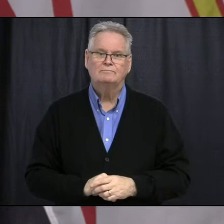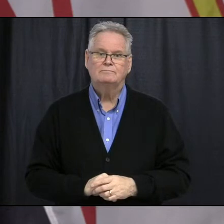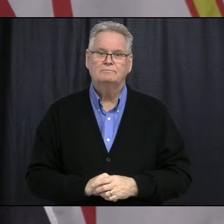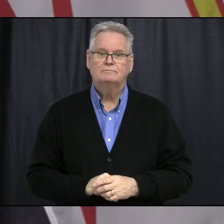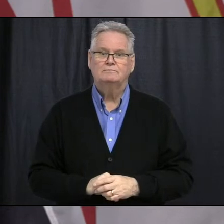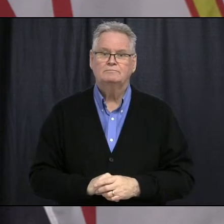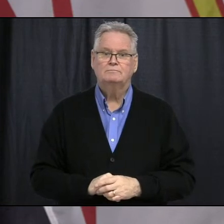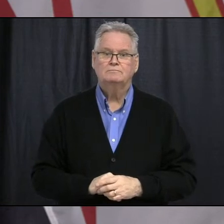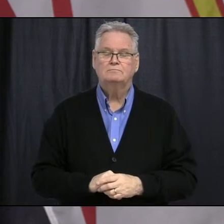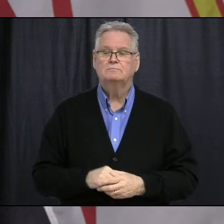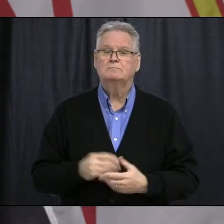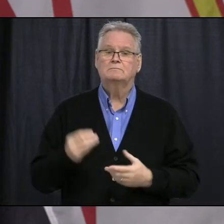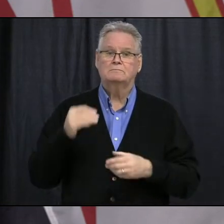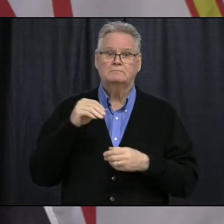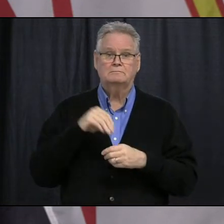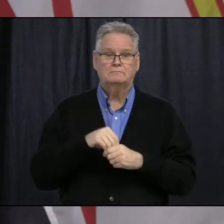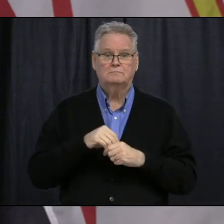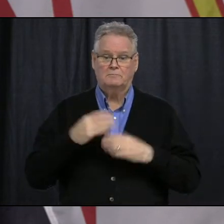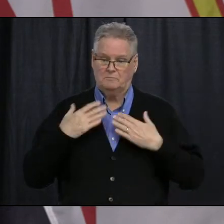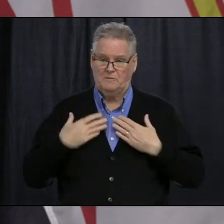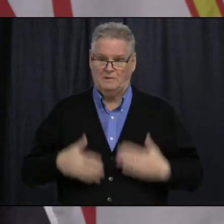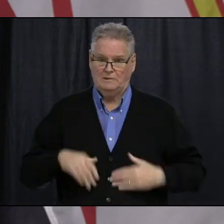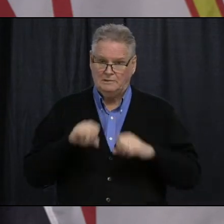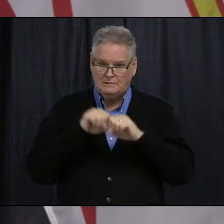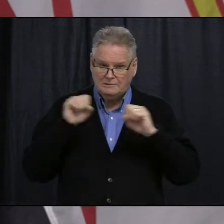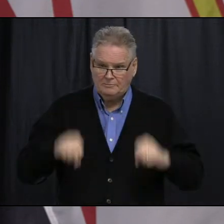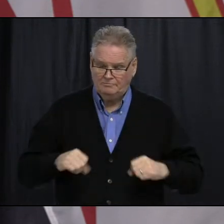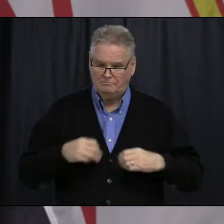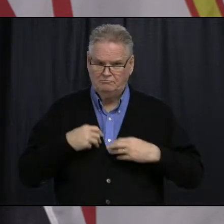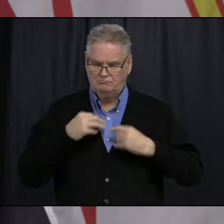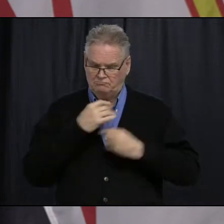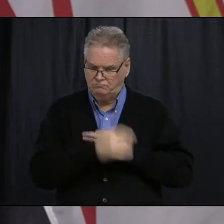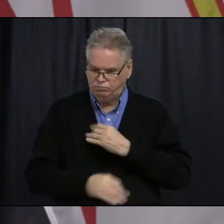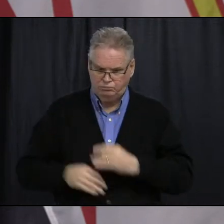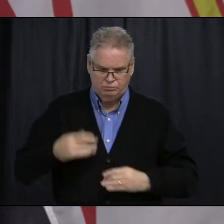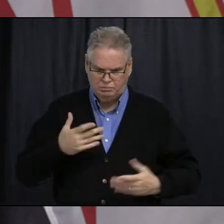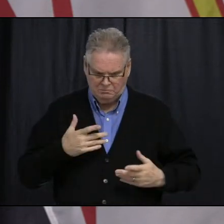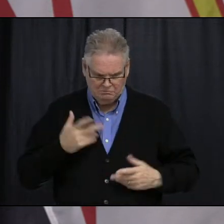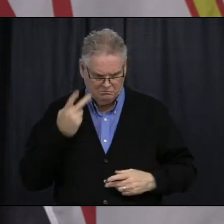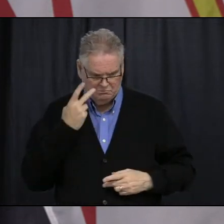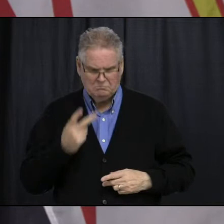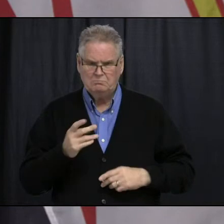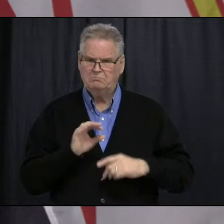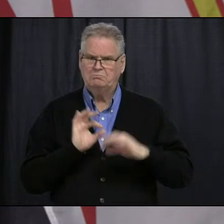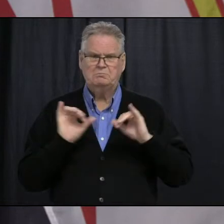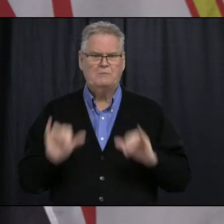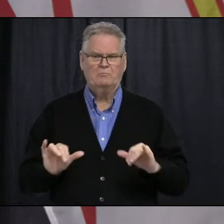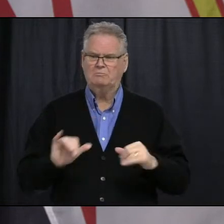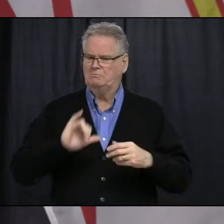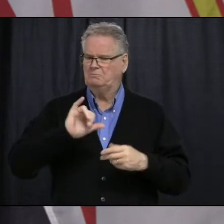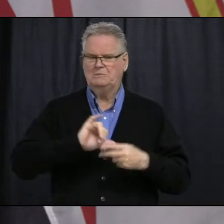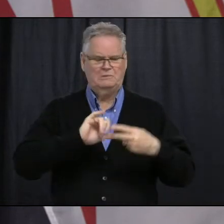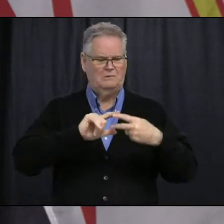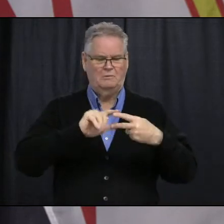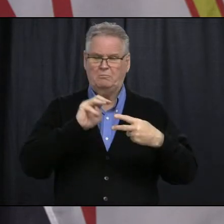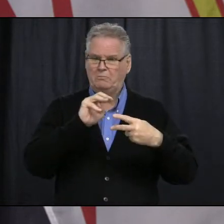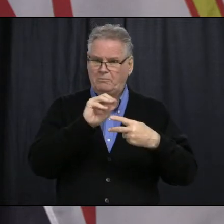identical antigens. So what we, based on the principles that we know about vaccine,